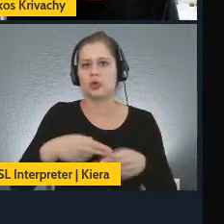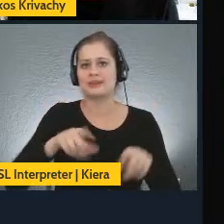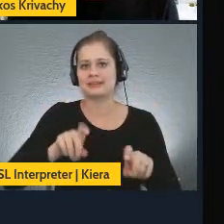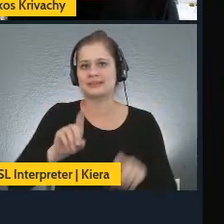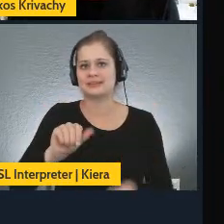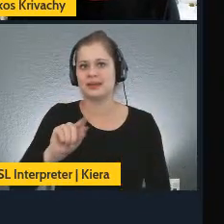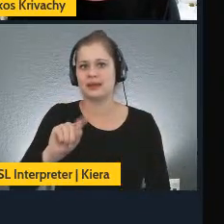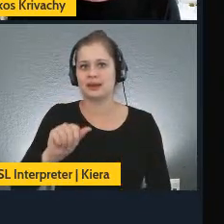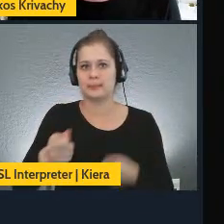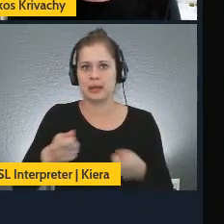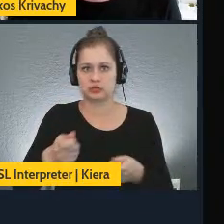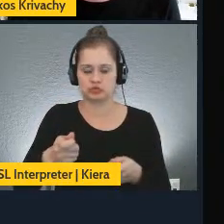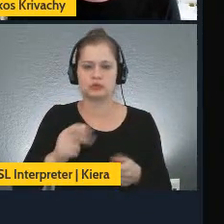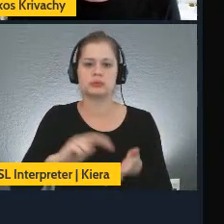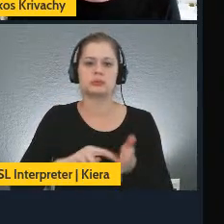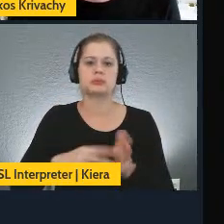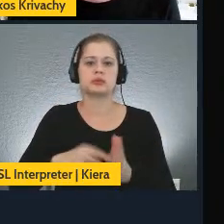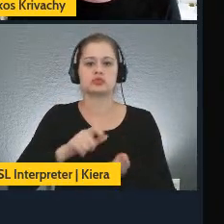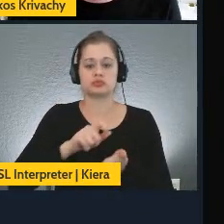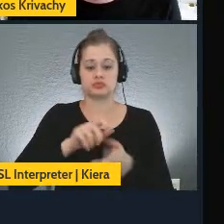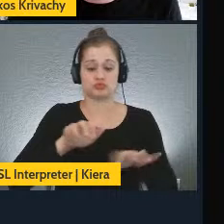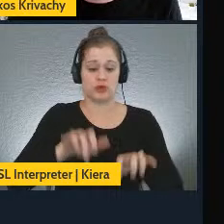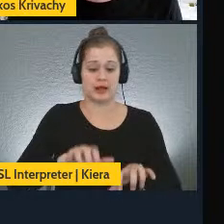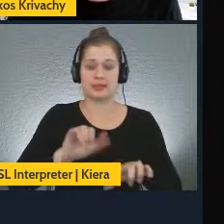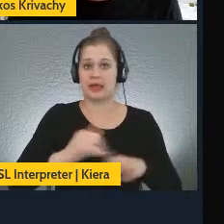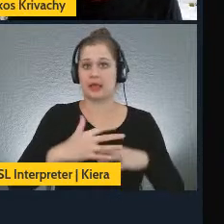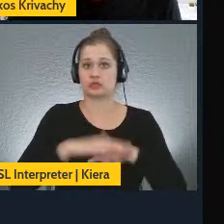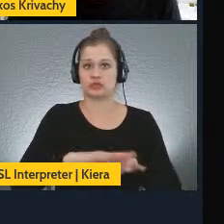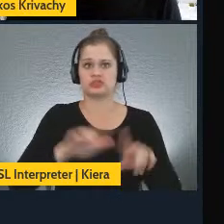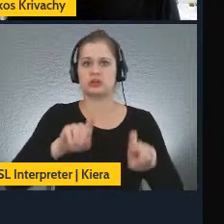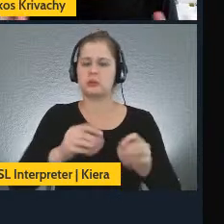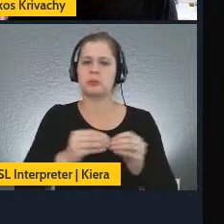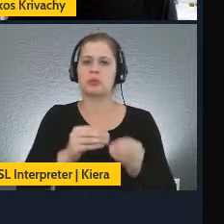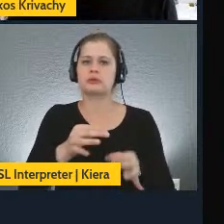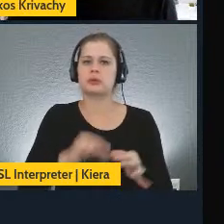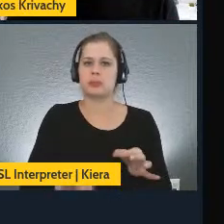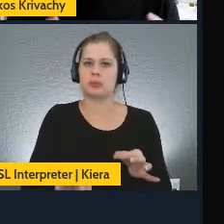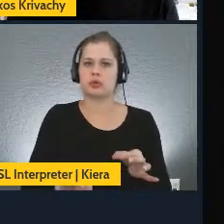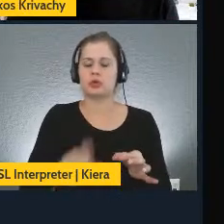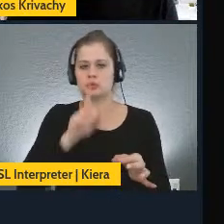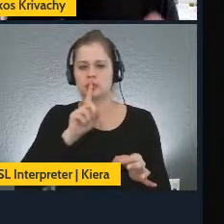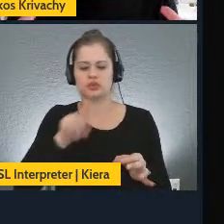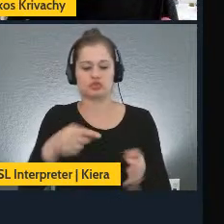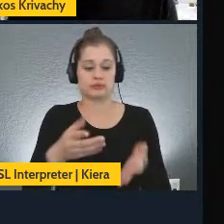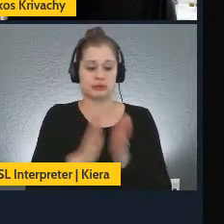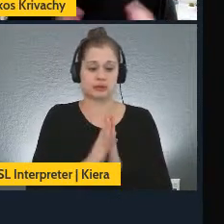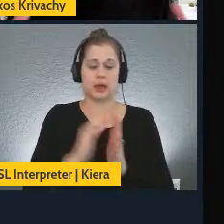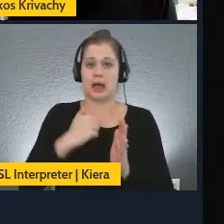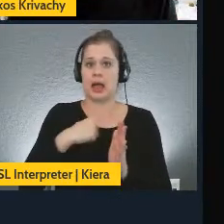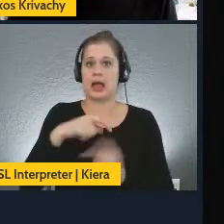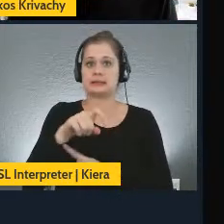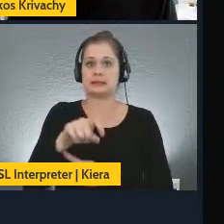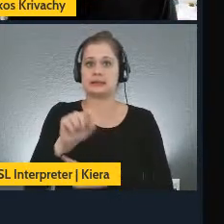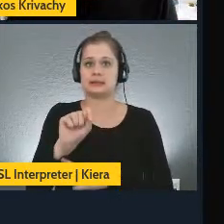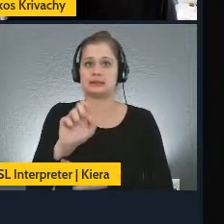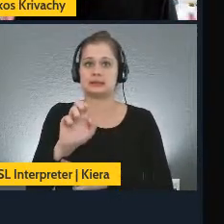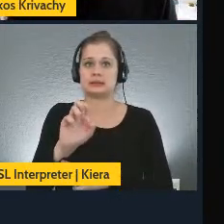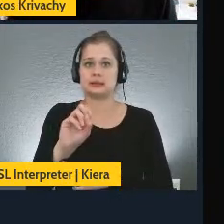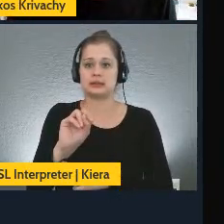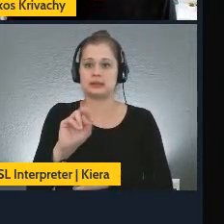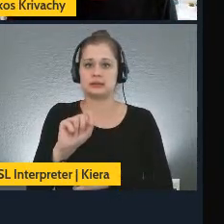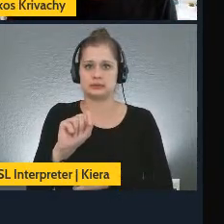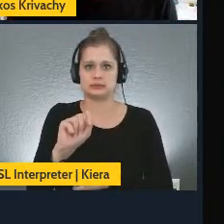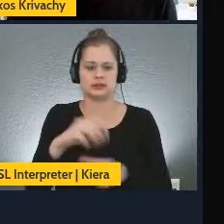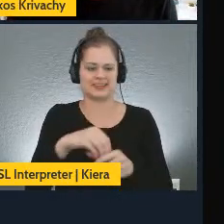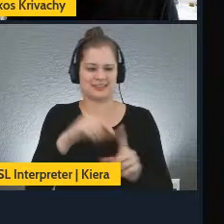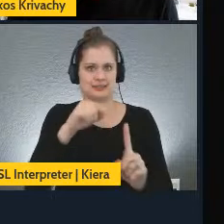integration tests is a bit simpler because you just get to essentially ask for, I need a tenant in this state, please give